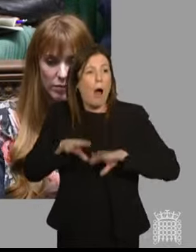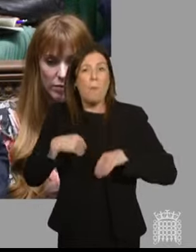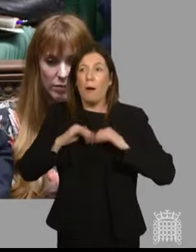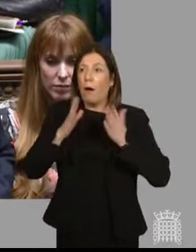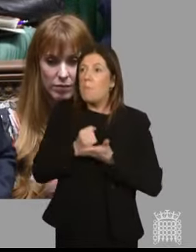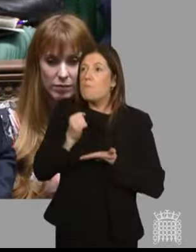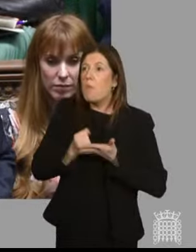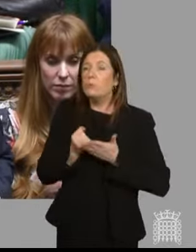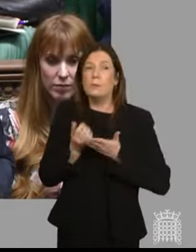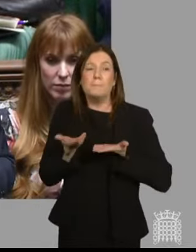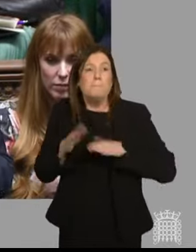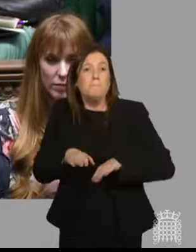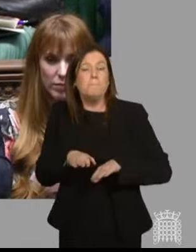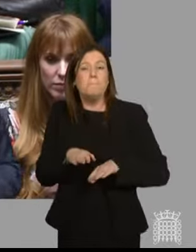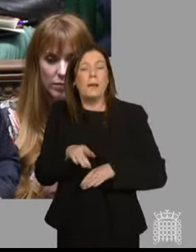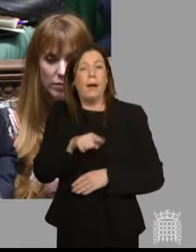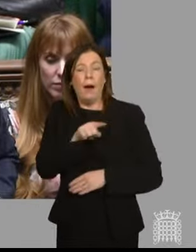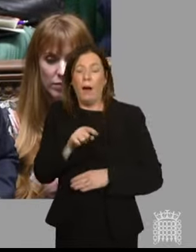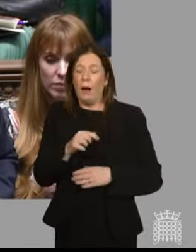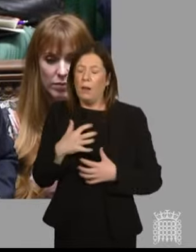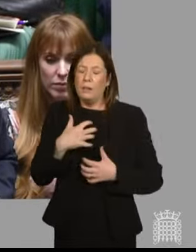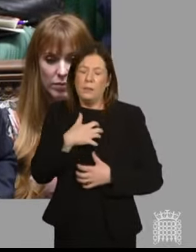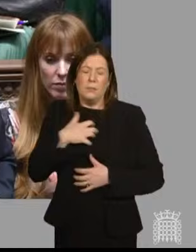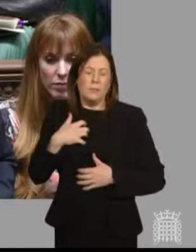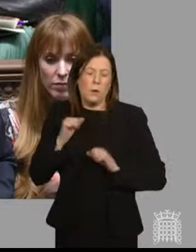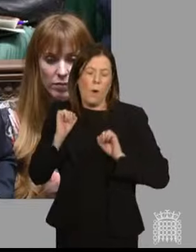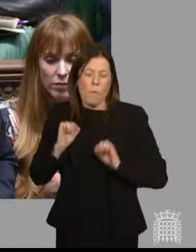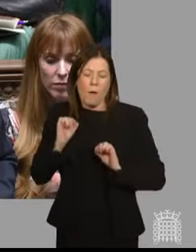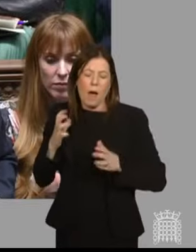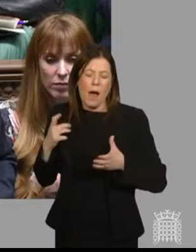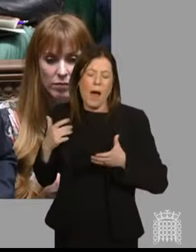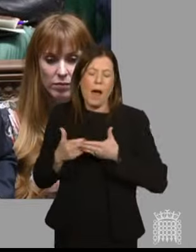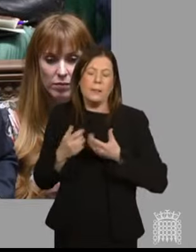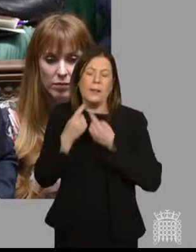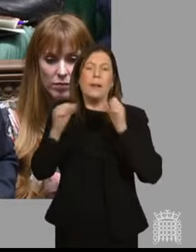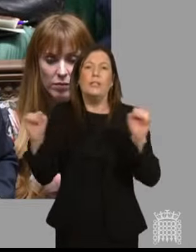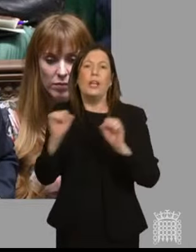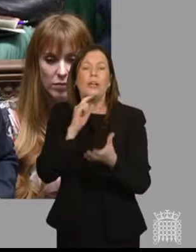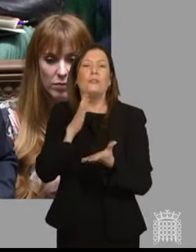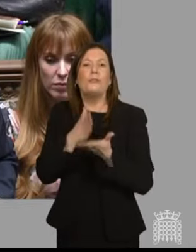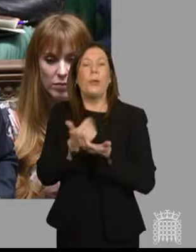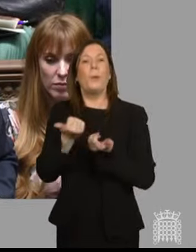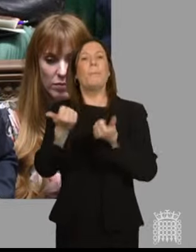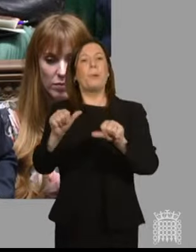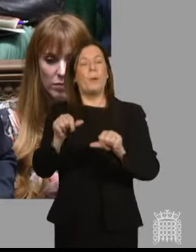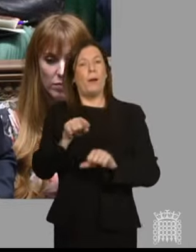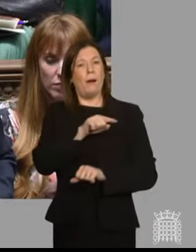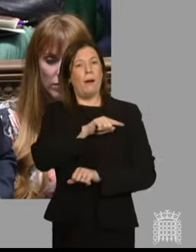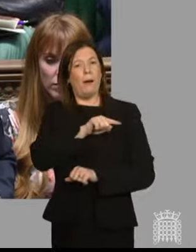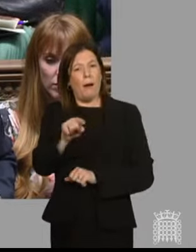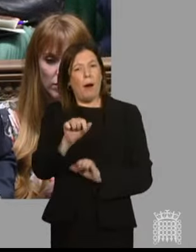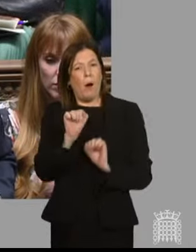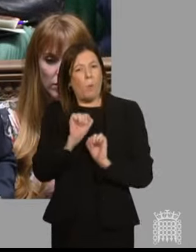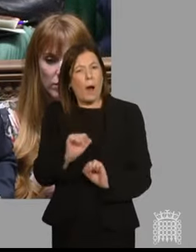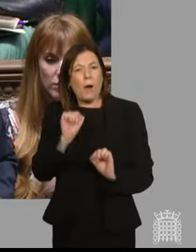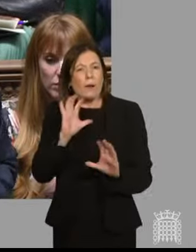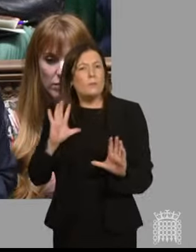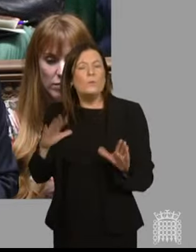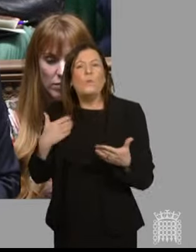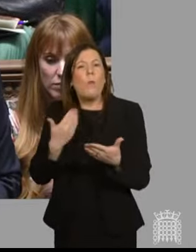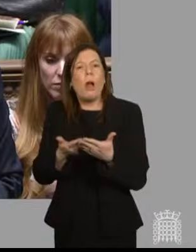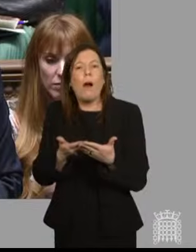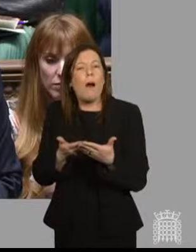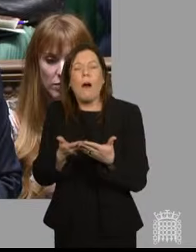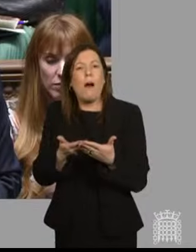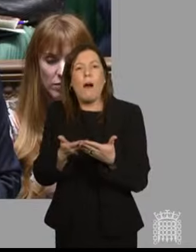for compensation. So I'm glad the Prime Minister is putting forward a proposal. We will look at the details, and I think it's the job of all of us